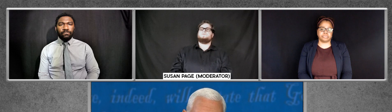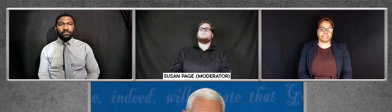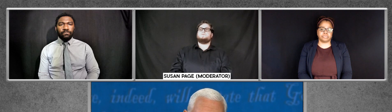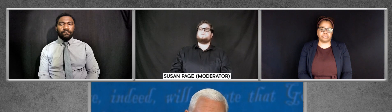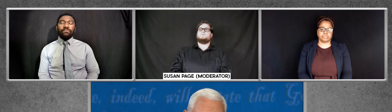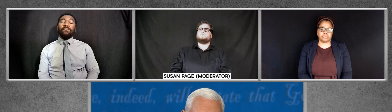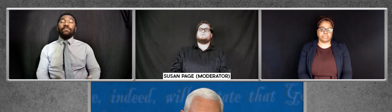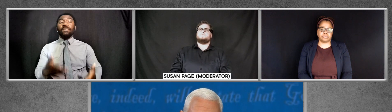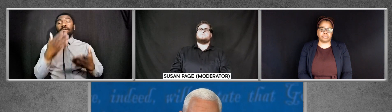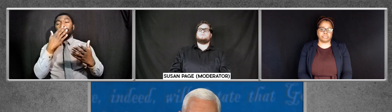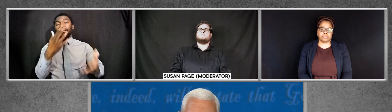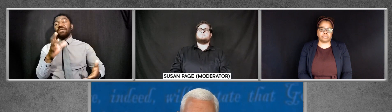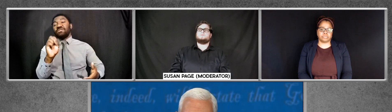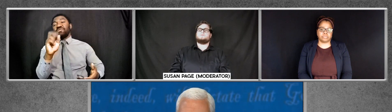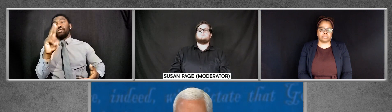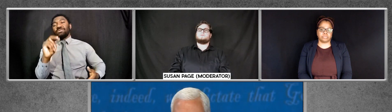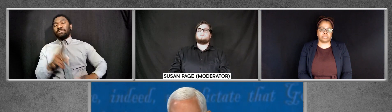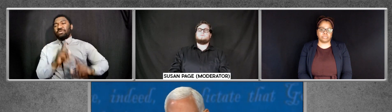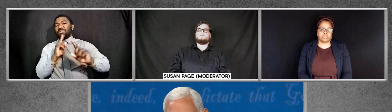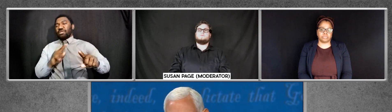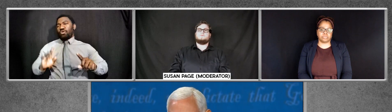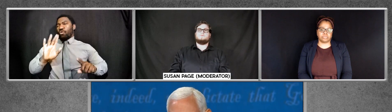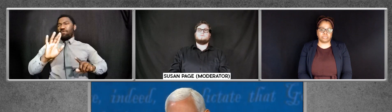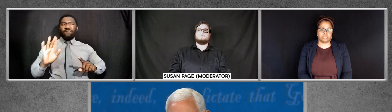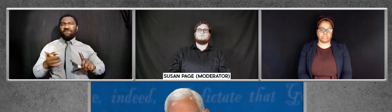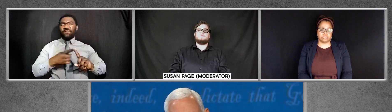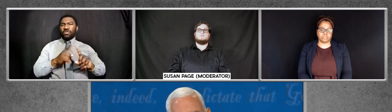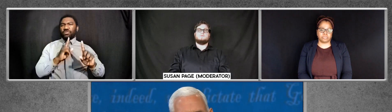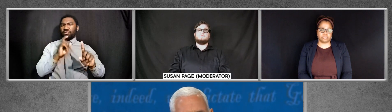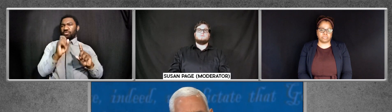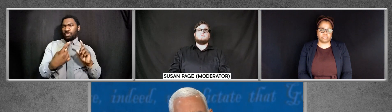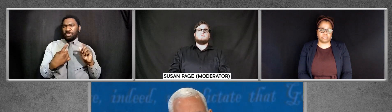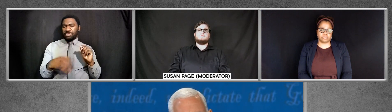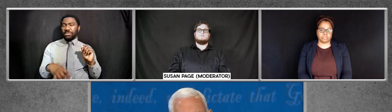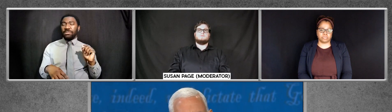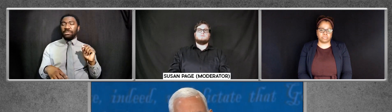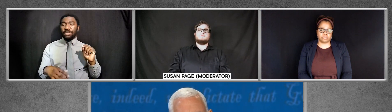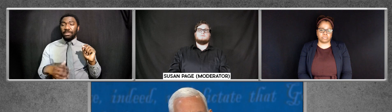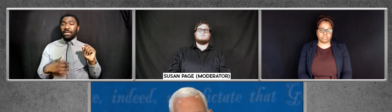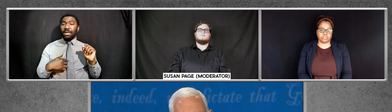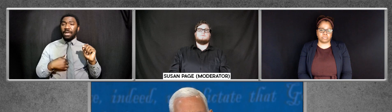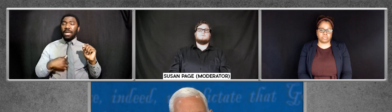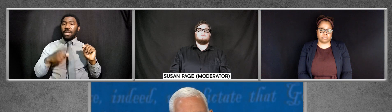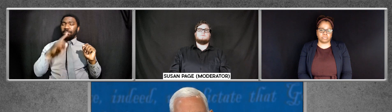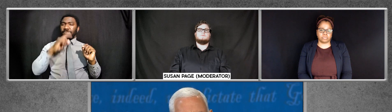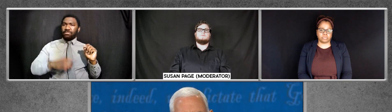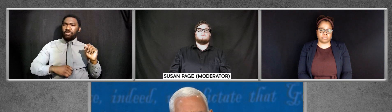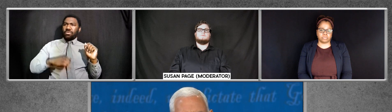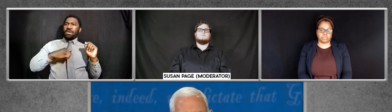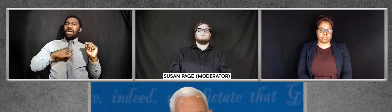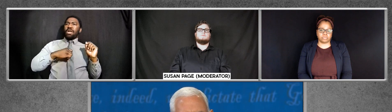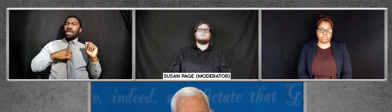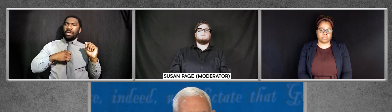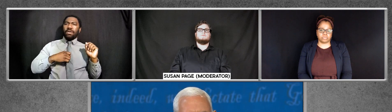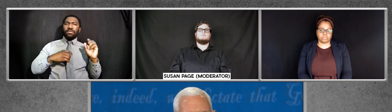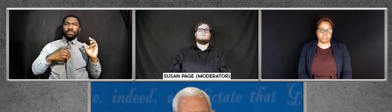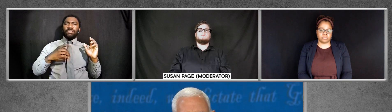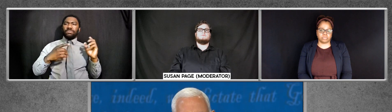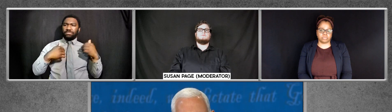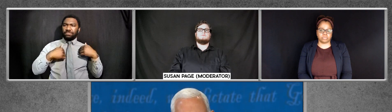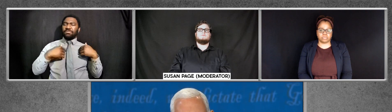first question, I couldn't be more proud to serve as vice president to a president who stands without apology for the sanctity of human